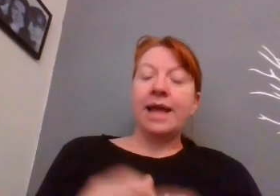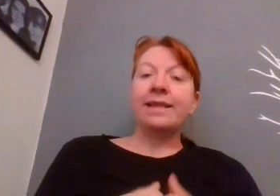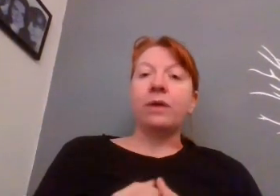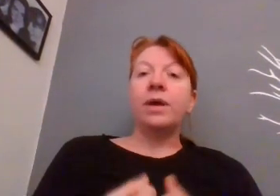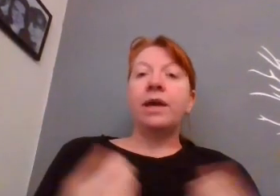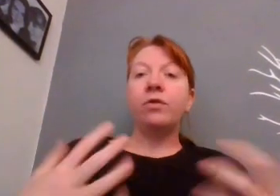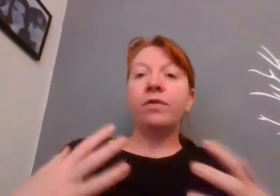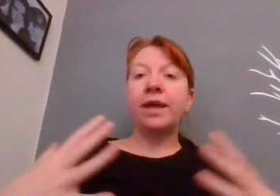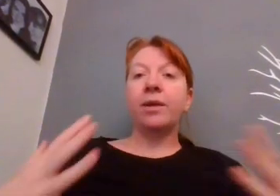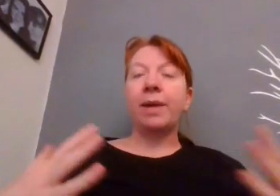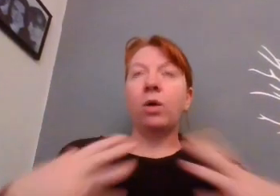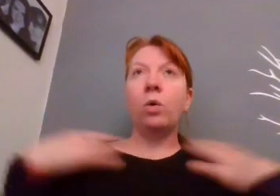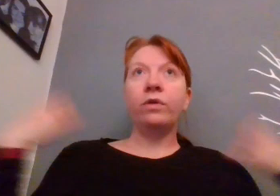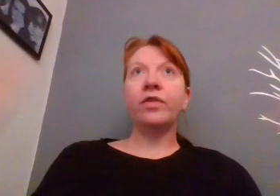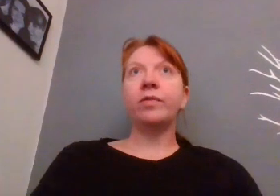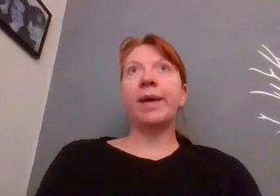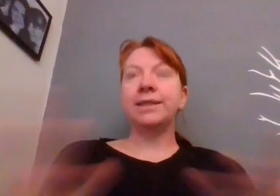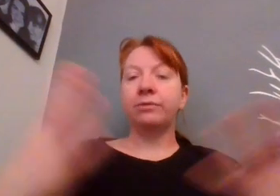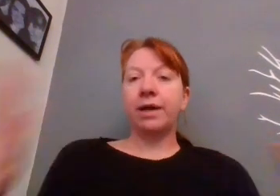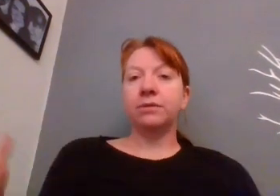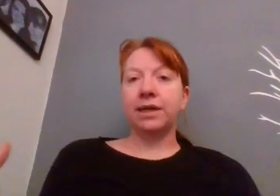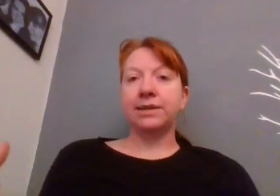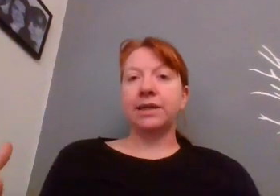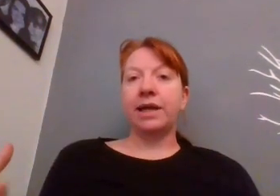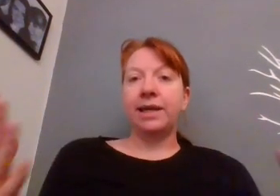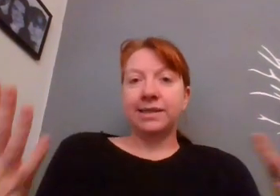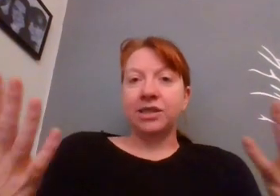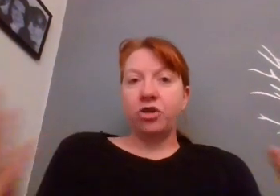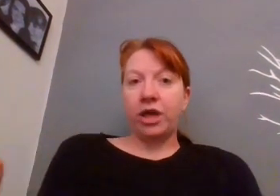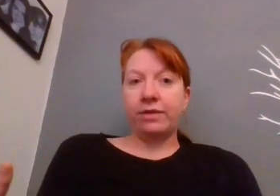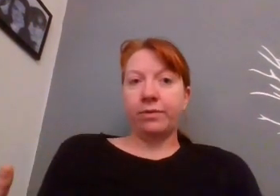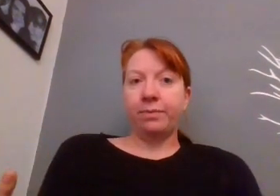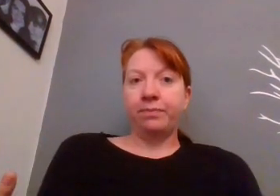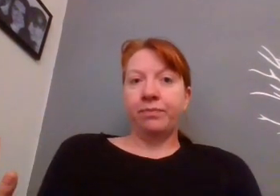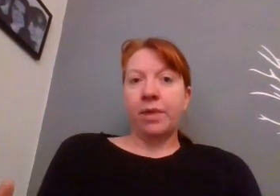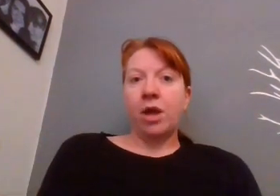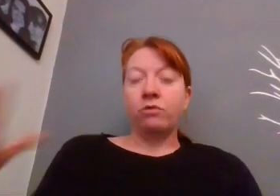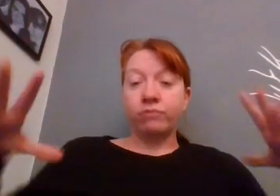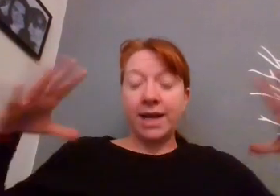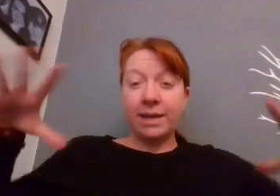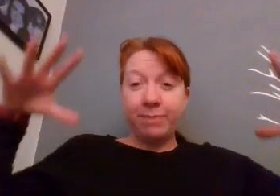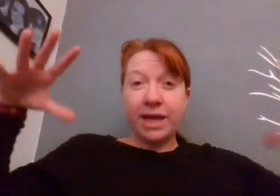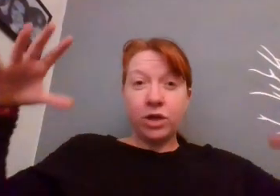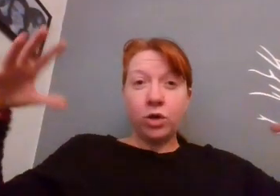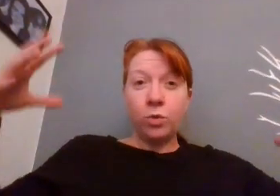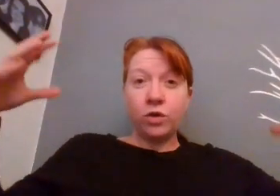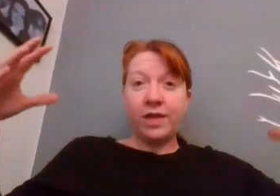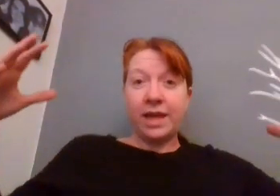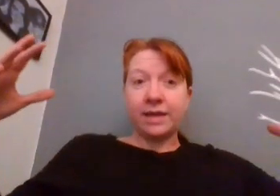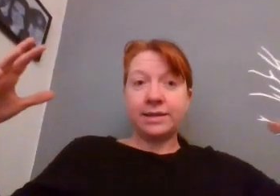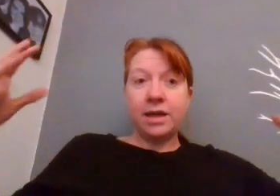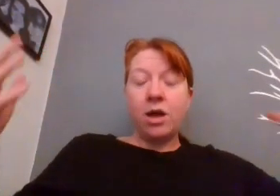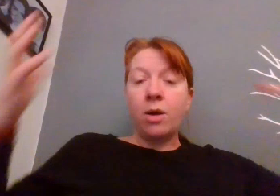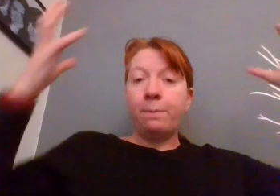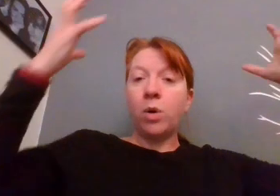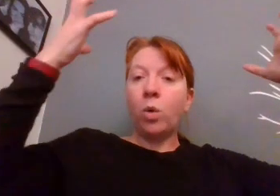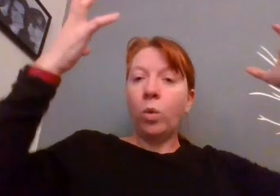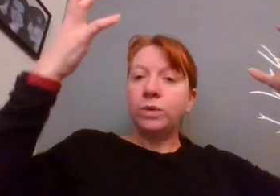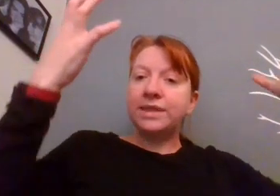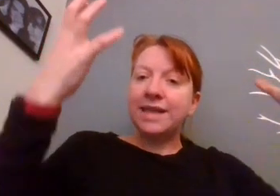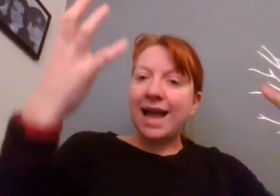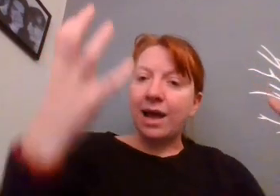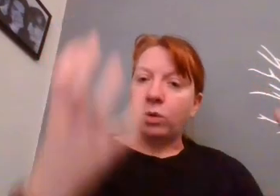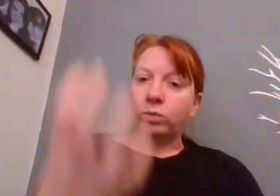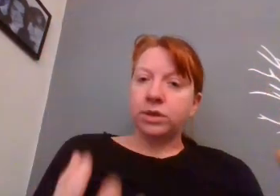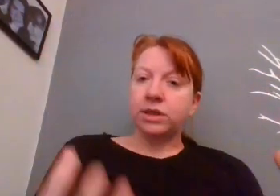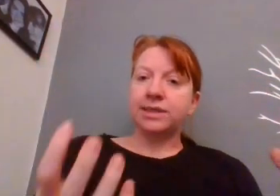it. Now, if you think about all of the space around us is the sheet. Really big, huge things